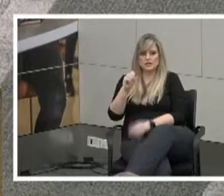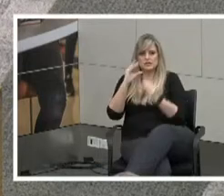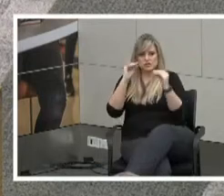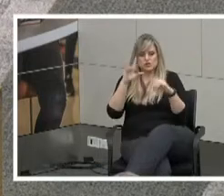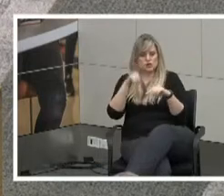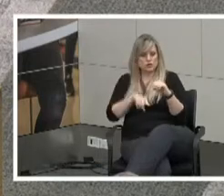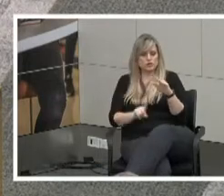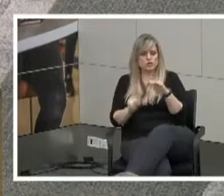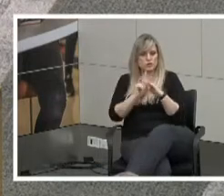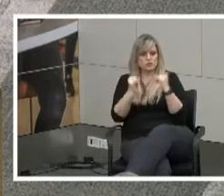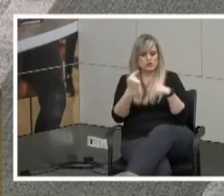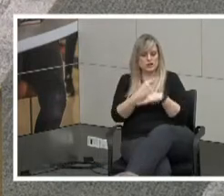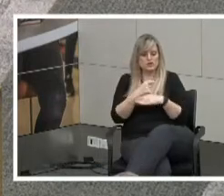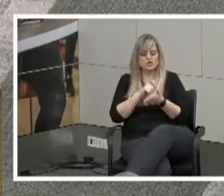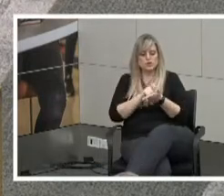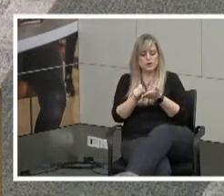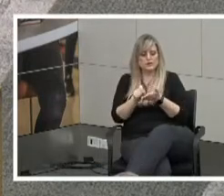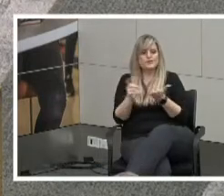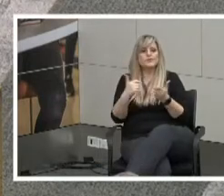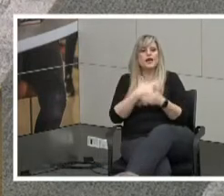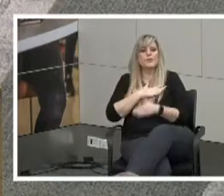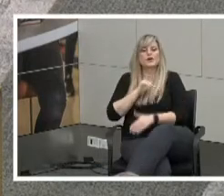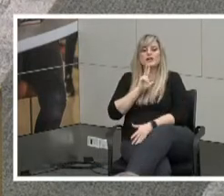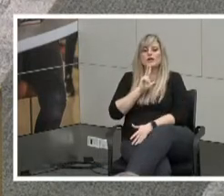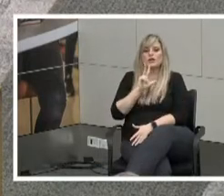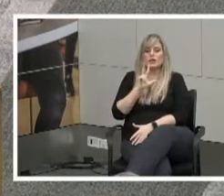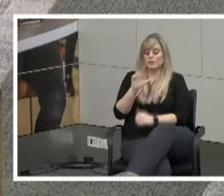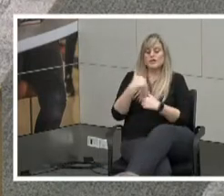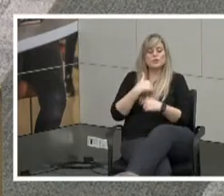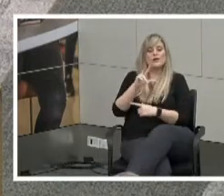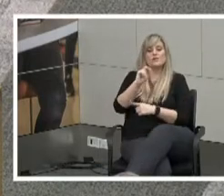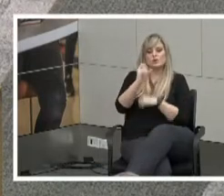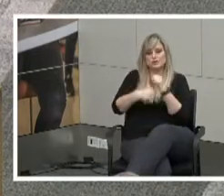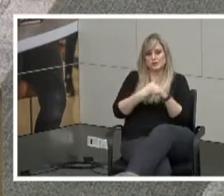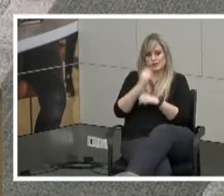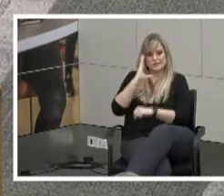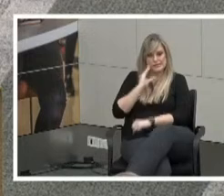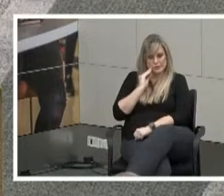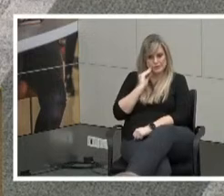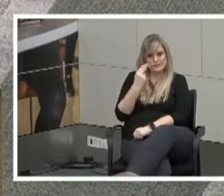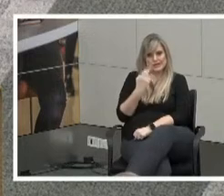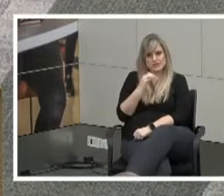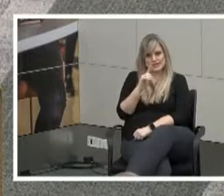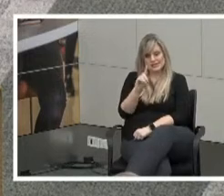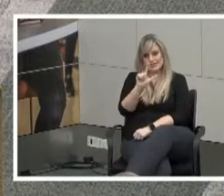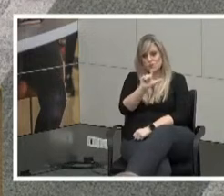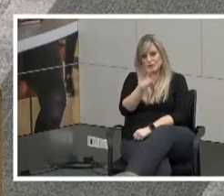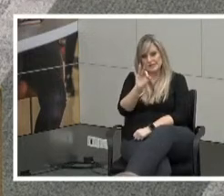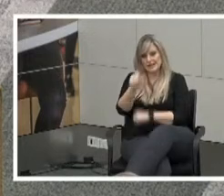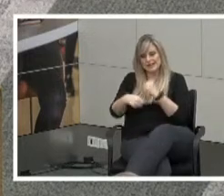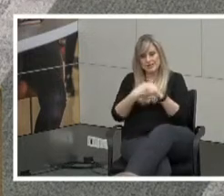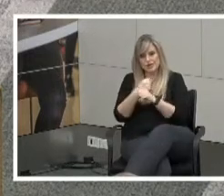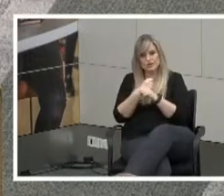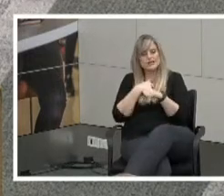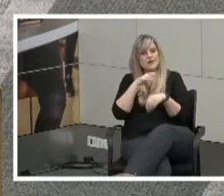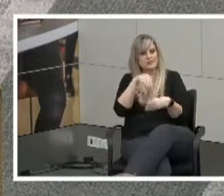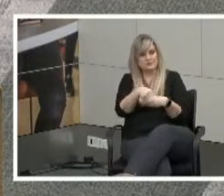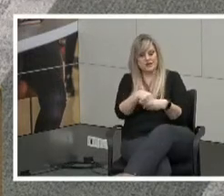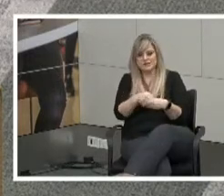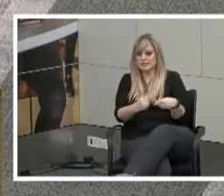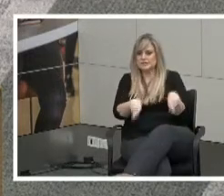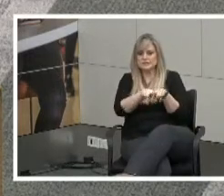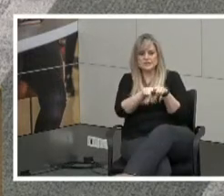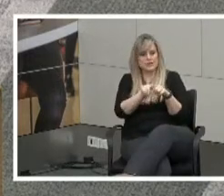here today she writes I am a 30-year veteran teacher in HISD and for 29 years I have served the same school and its